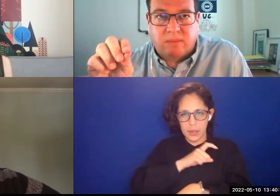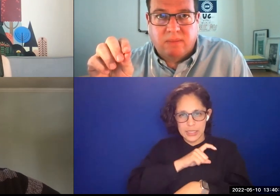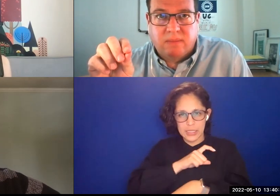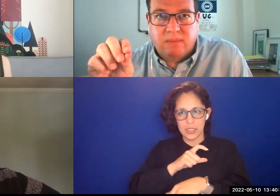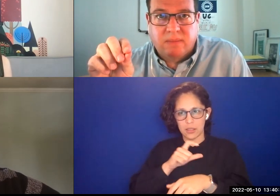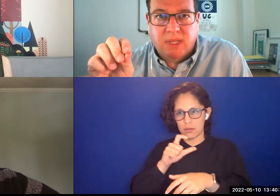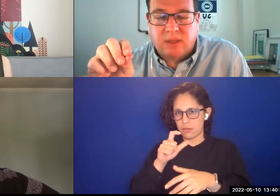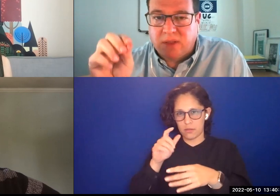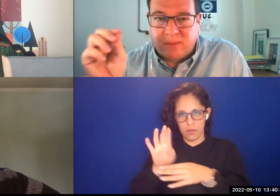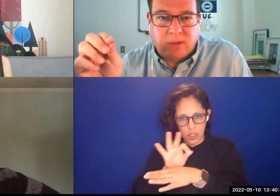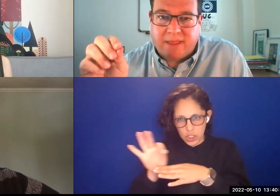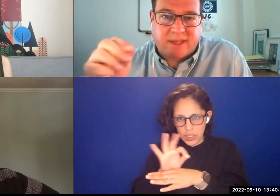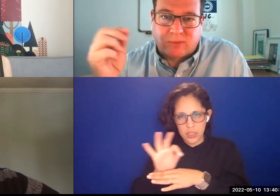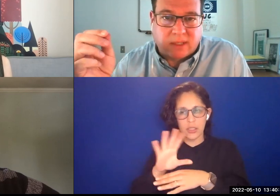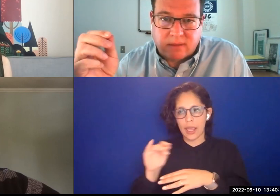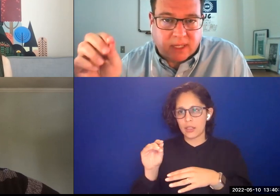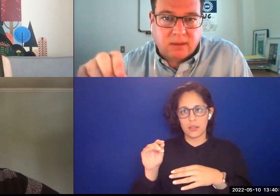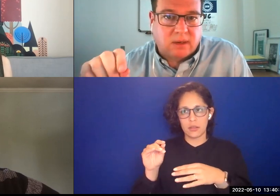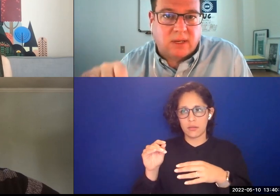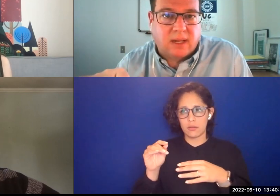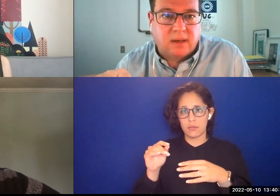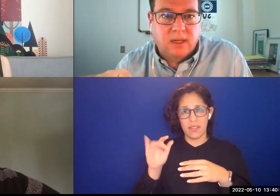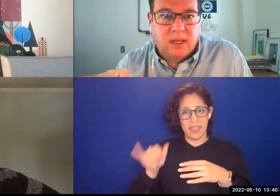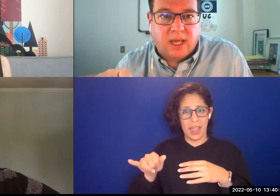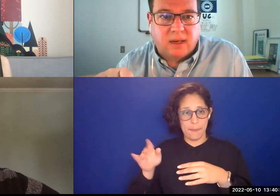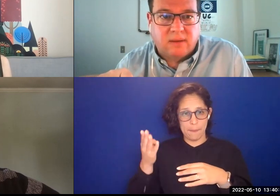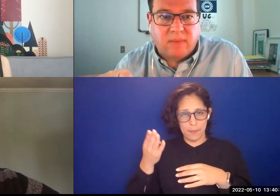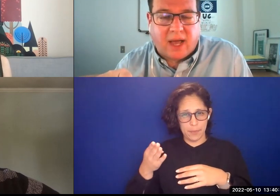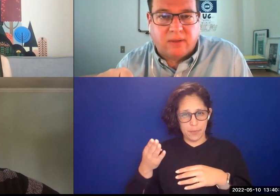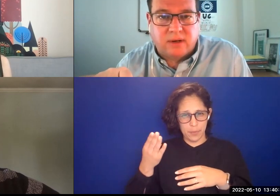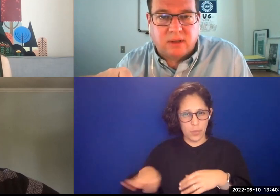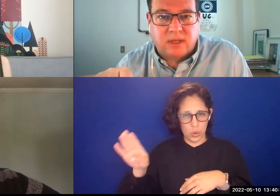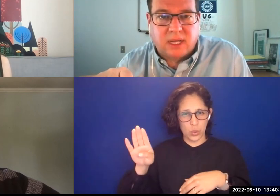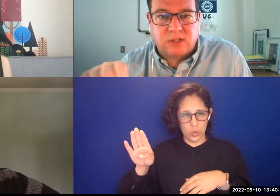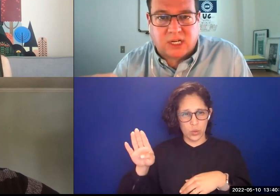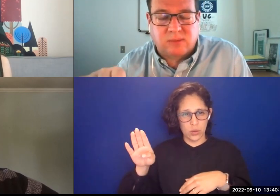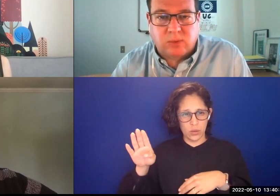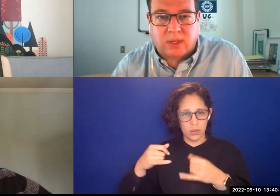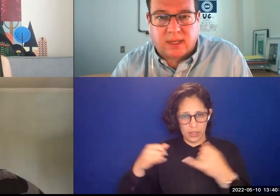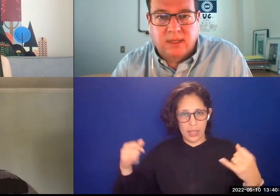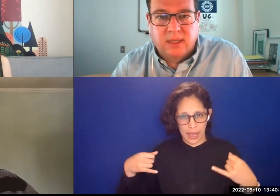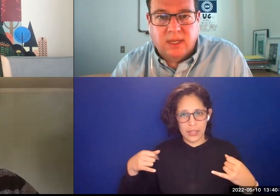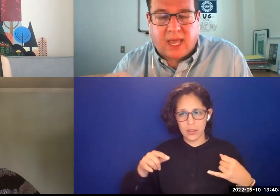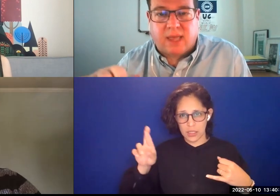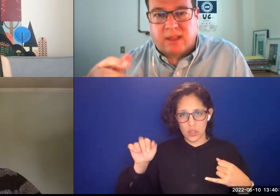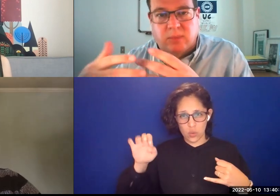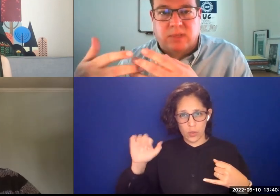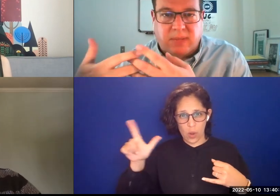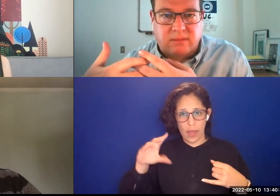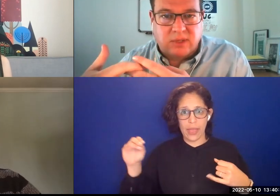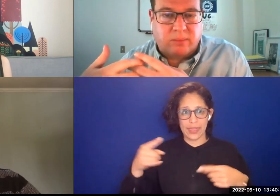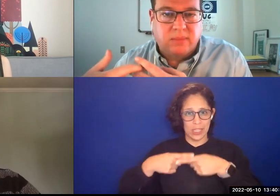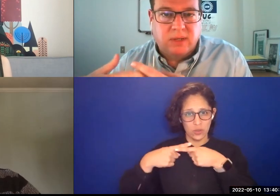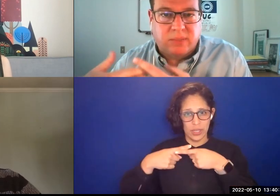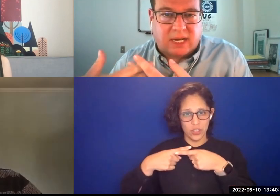you know, the whole thin blue line thing is real, like, you know, and how the intersection between, like, hey, the labor movement's